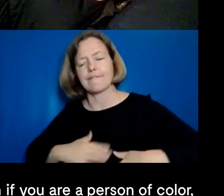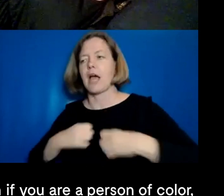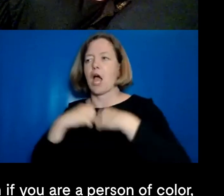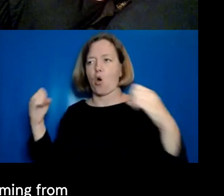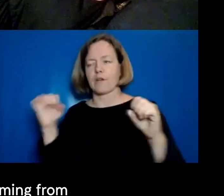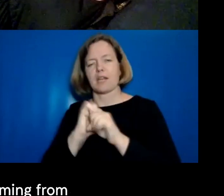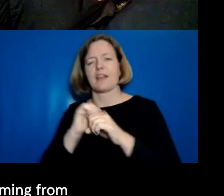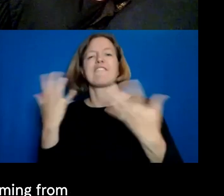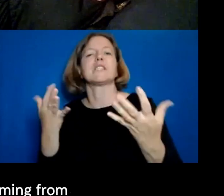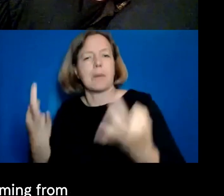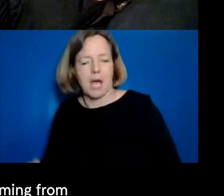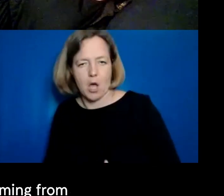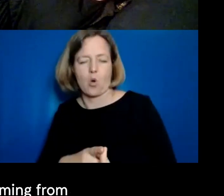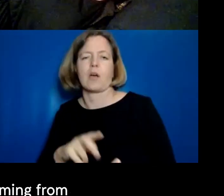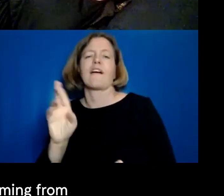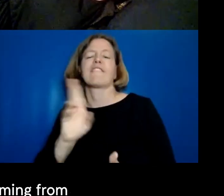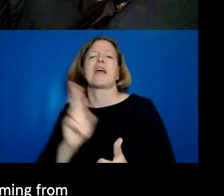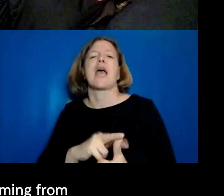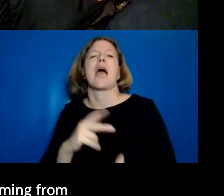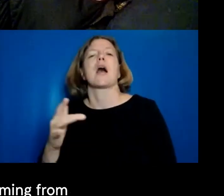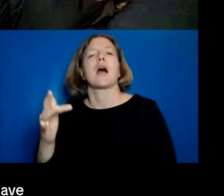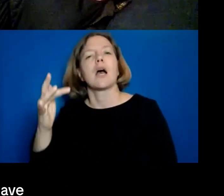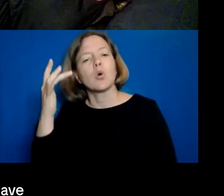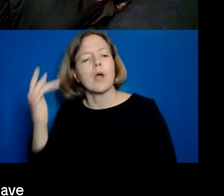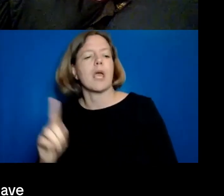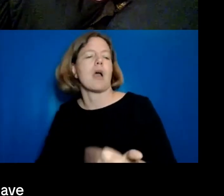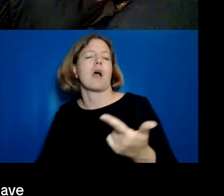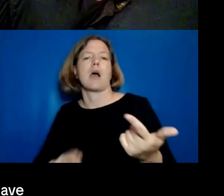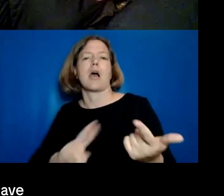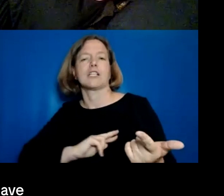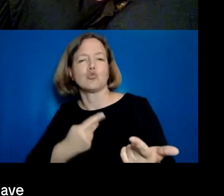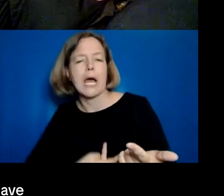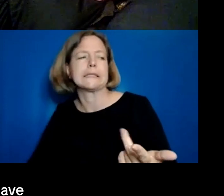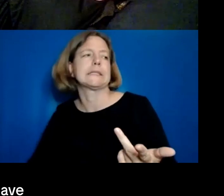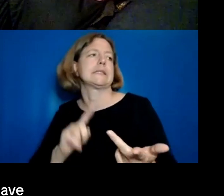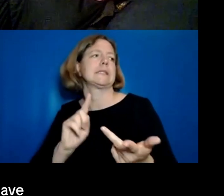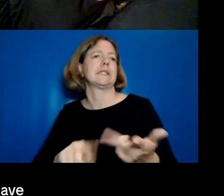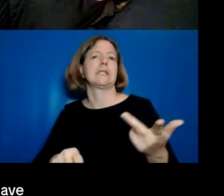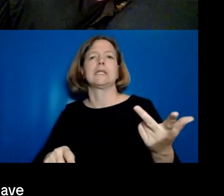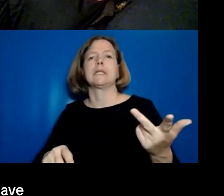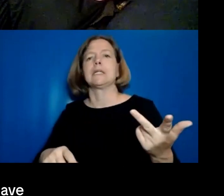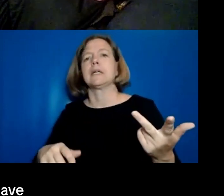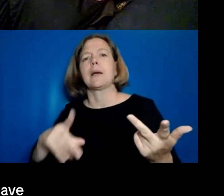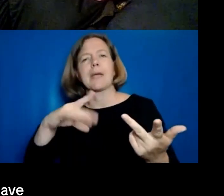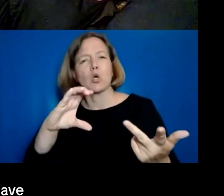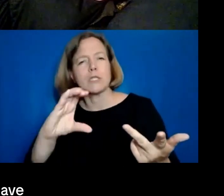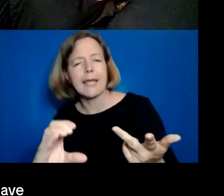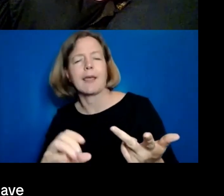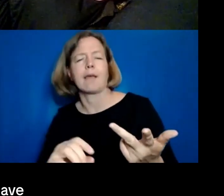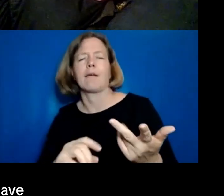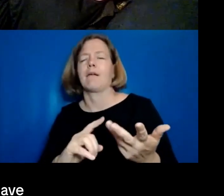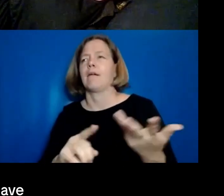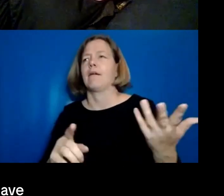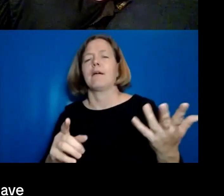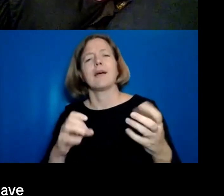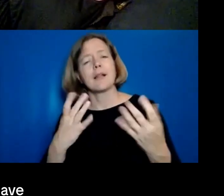trans person, a person who is coming from a working class background. You do not have the resources to fall back